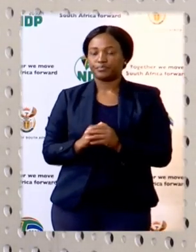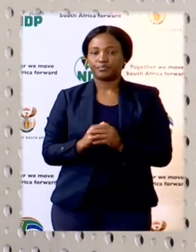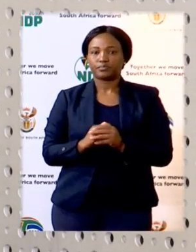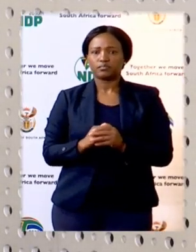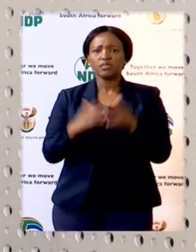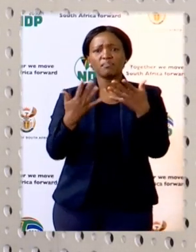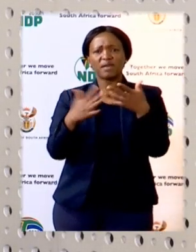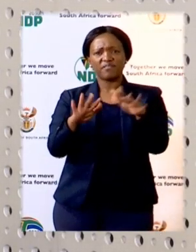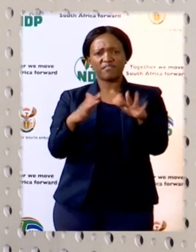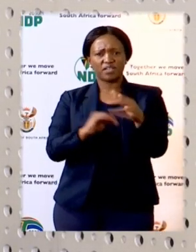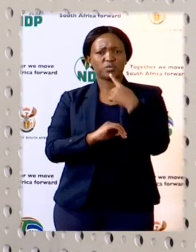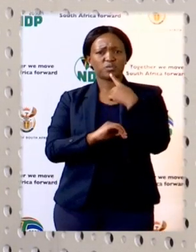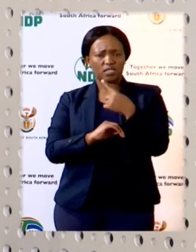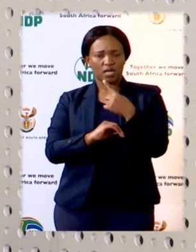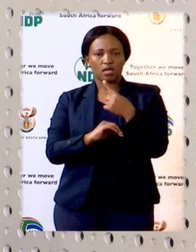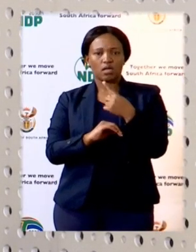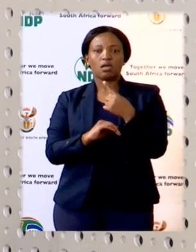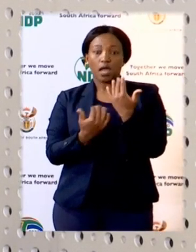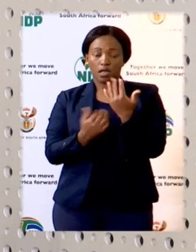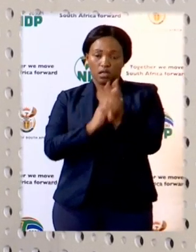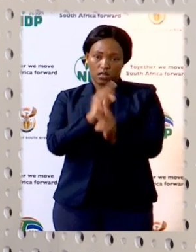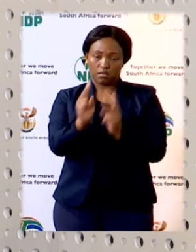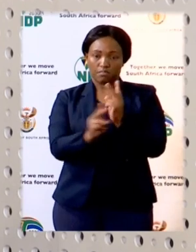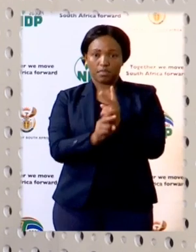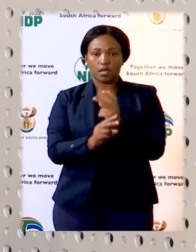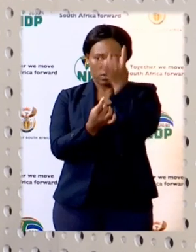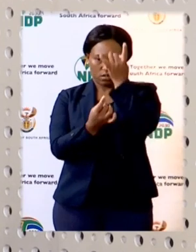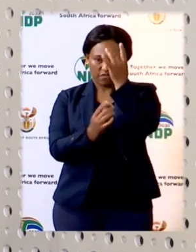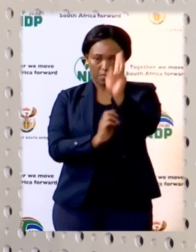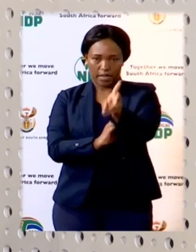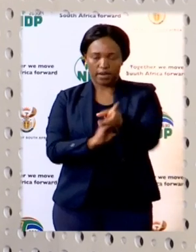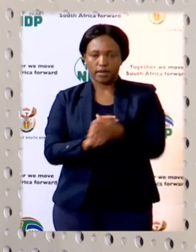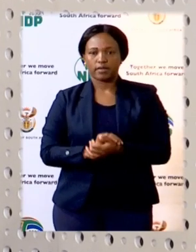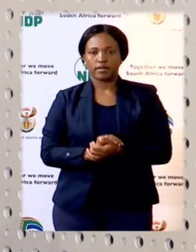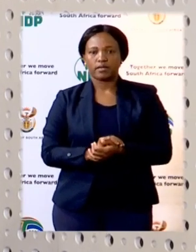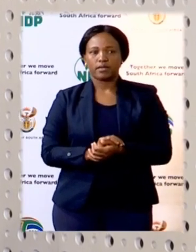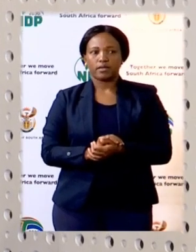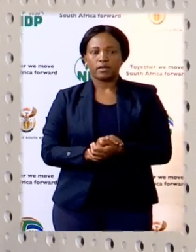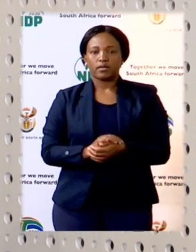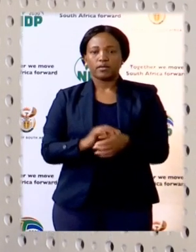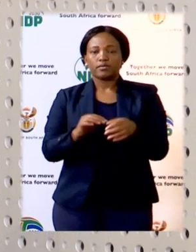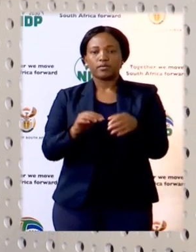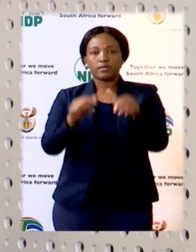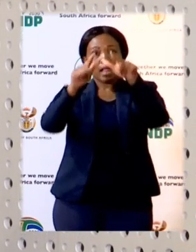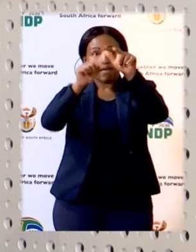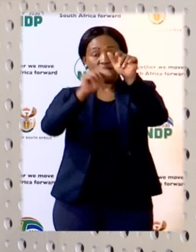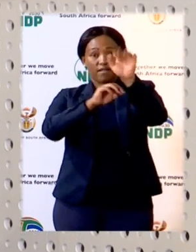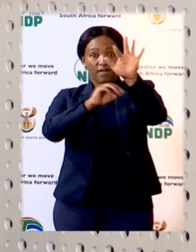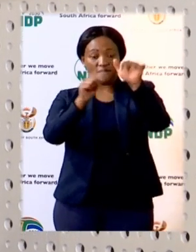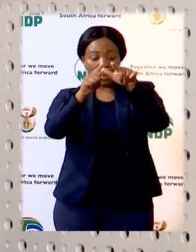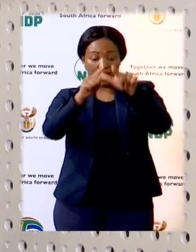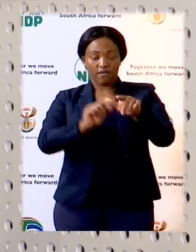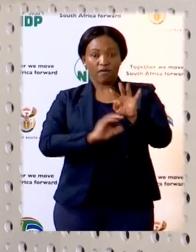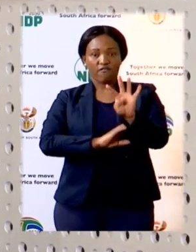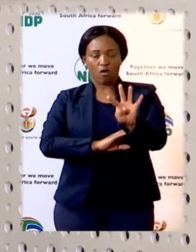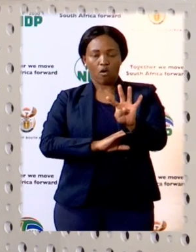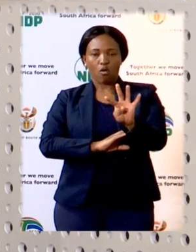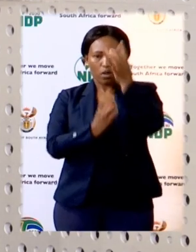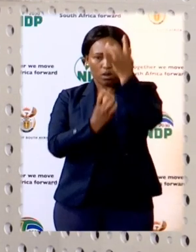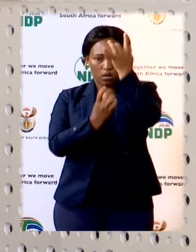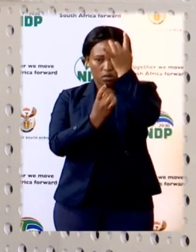As I said earlier on, I think I need to repeat, the briefing relating to level four regulations will be